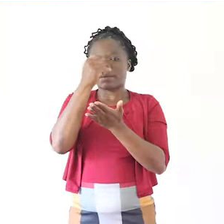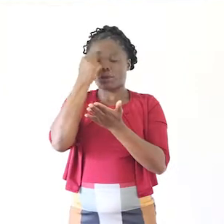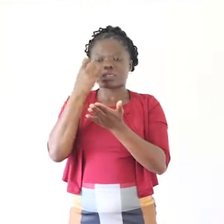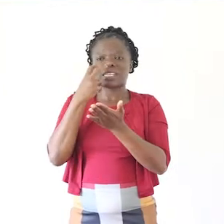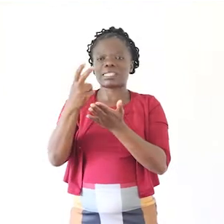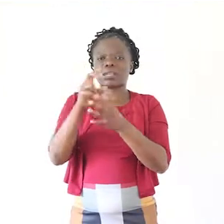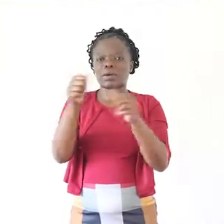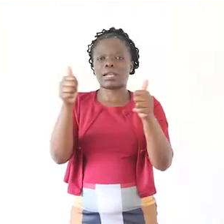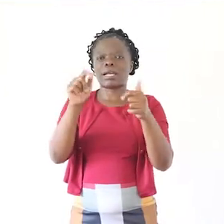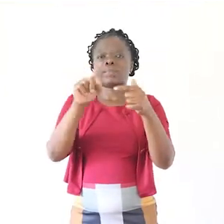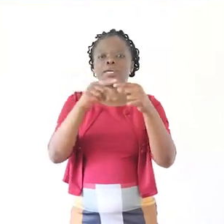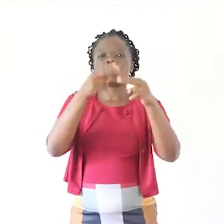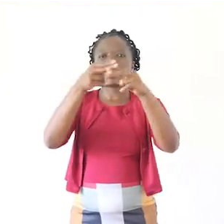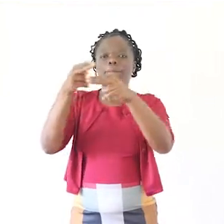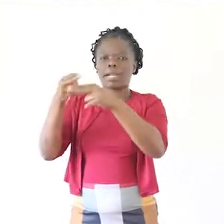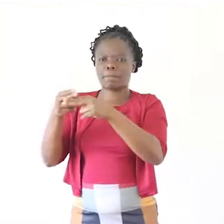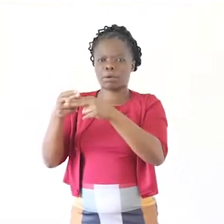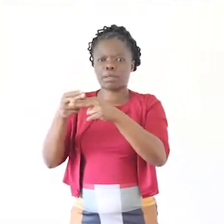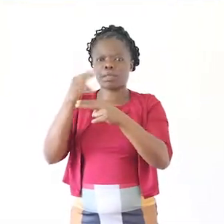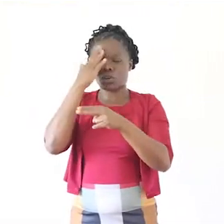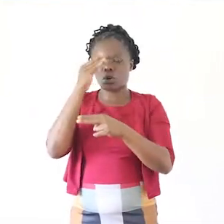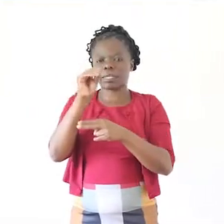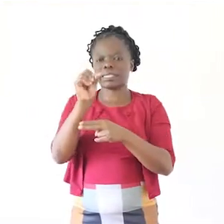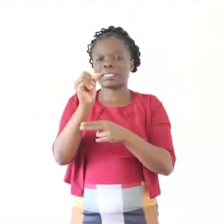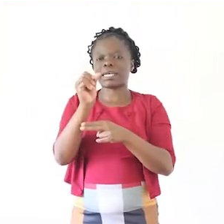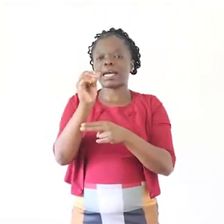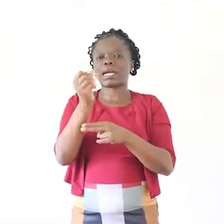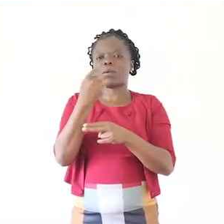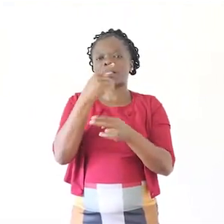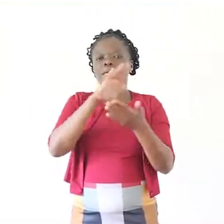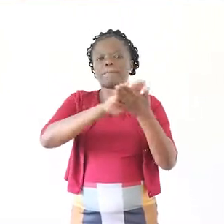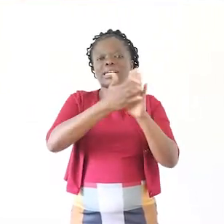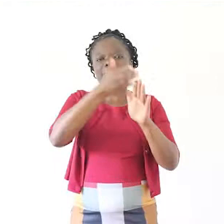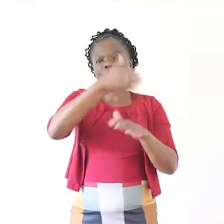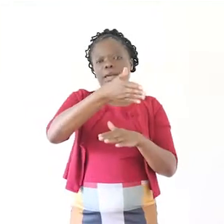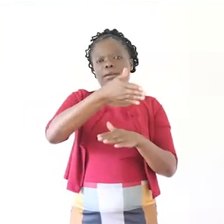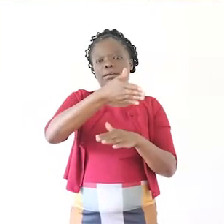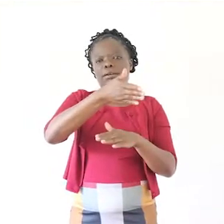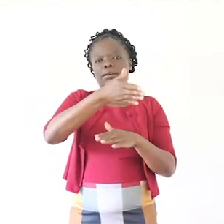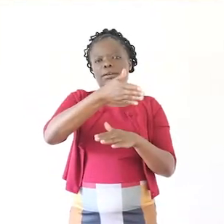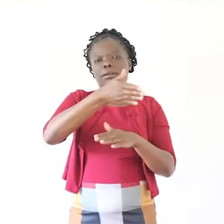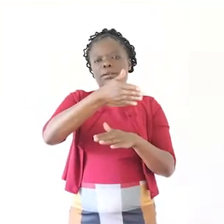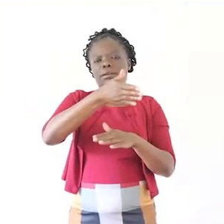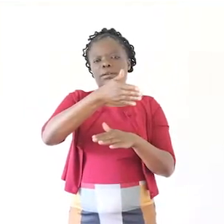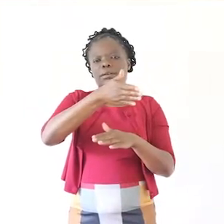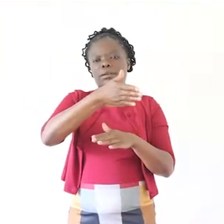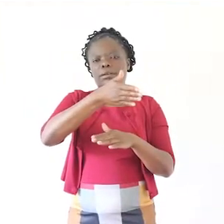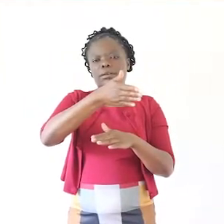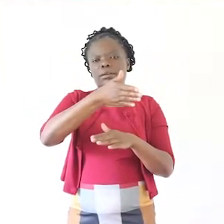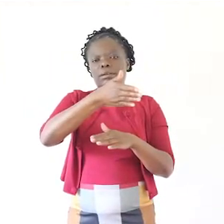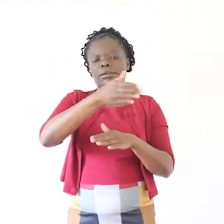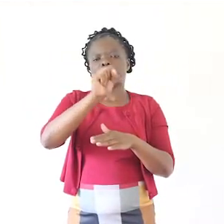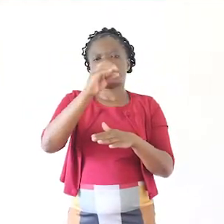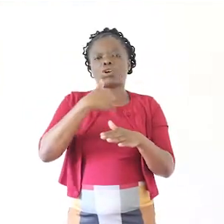this one we shall label it so that they know it's groundnuts packed inside there. So Daisy,